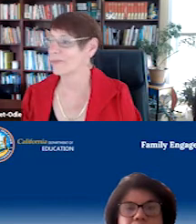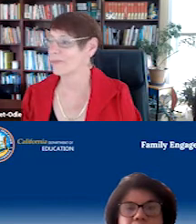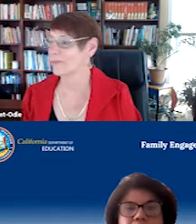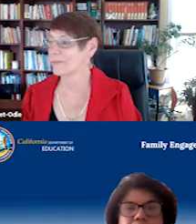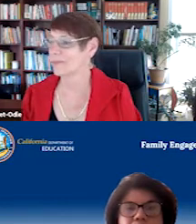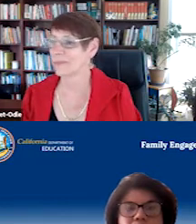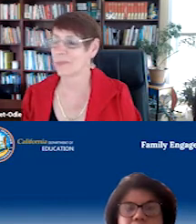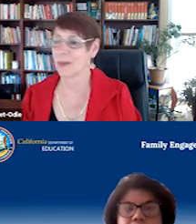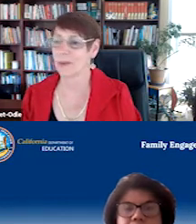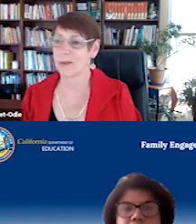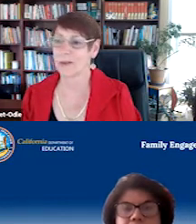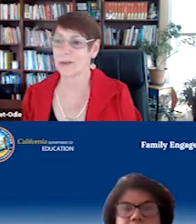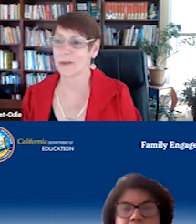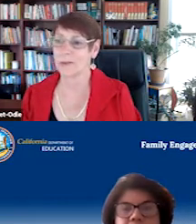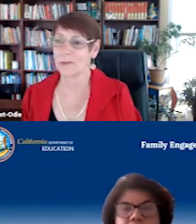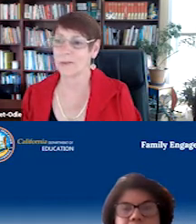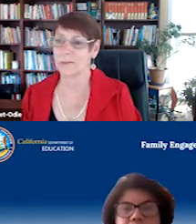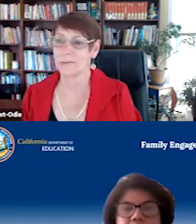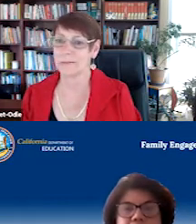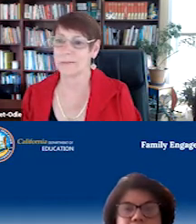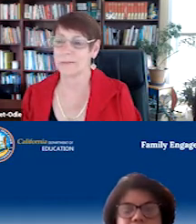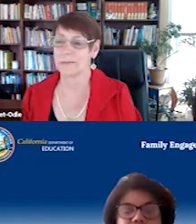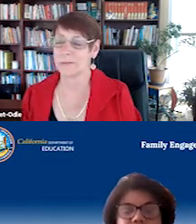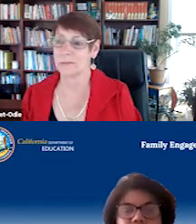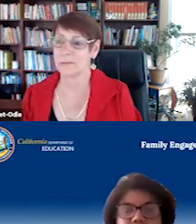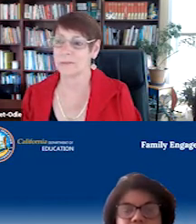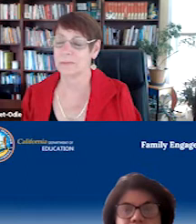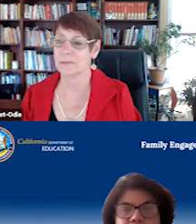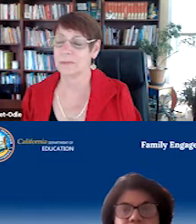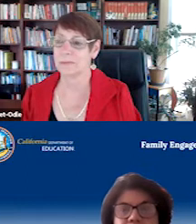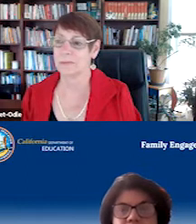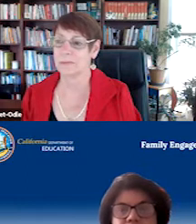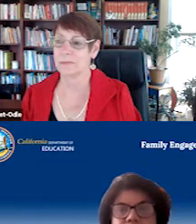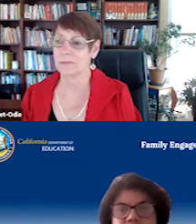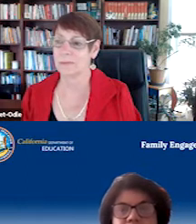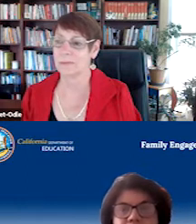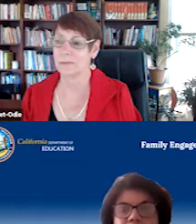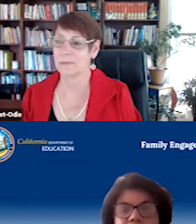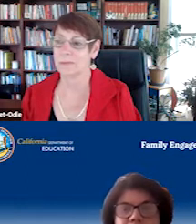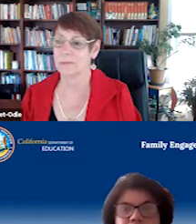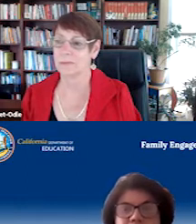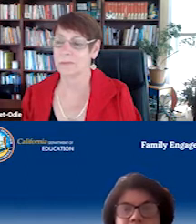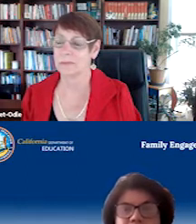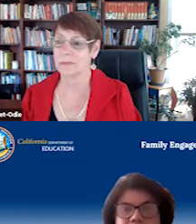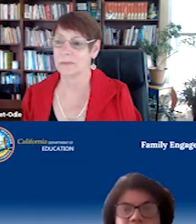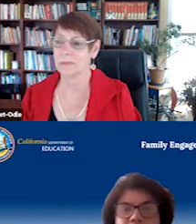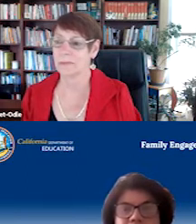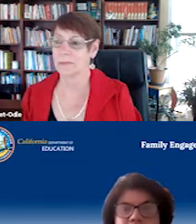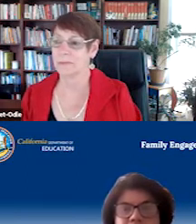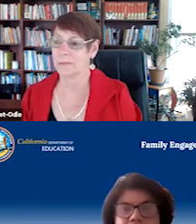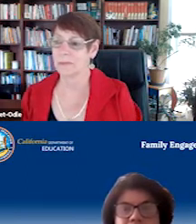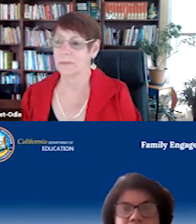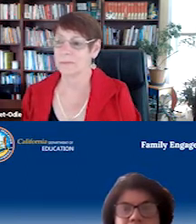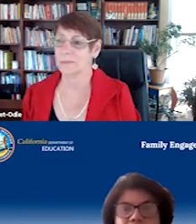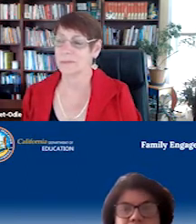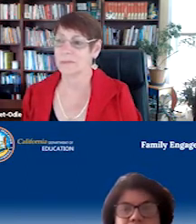monitoring requirements and improvement, family engagement, youth leadership, early learning, and statewide coordinated assistance to the family empowerment